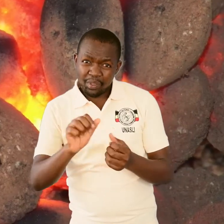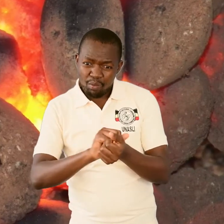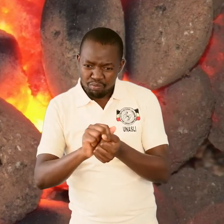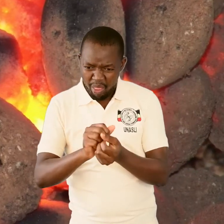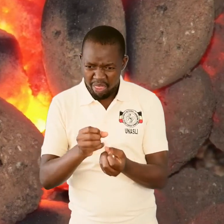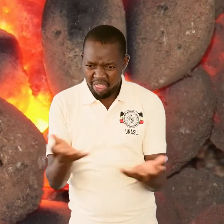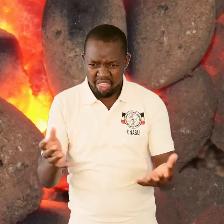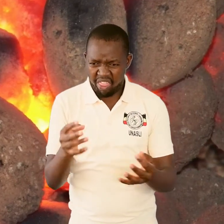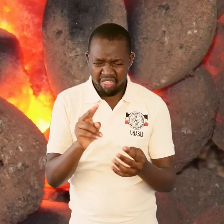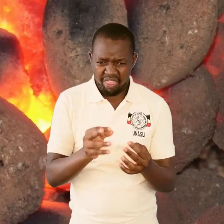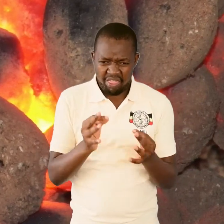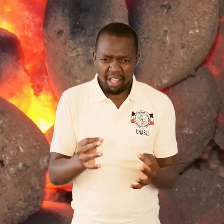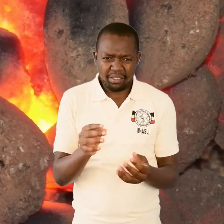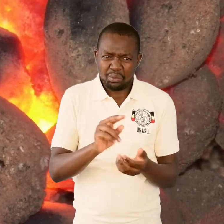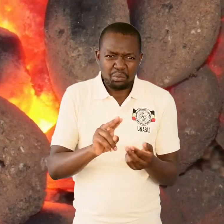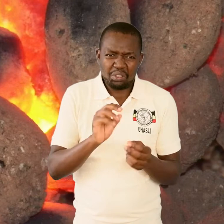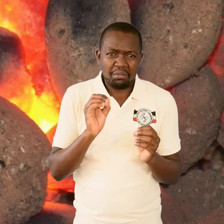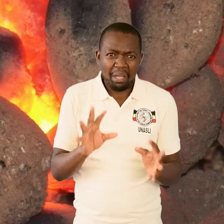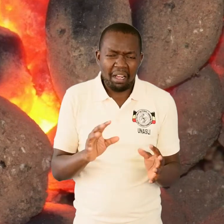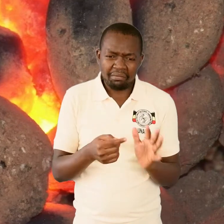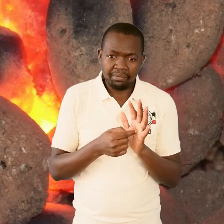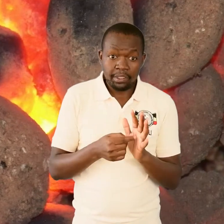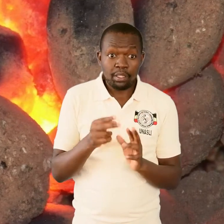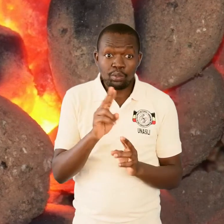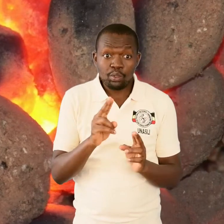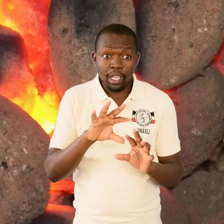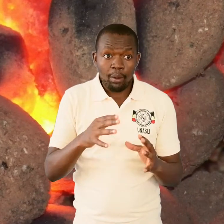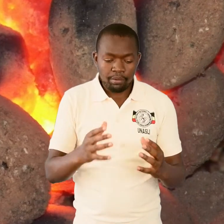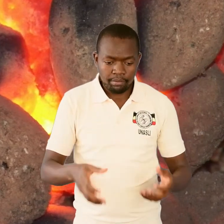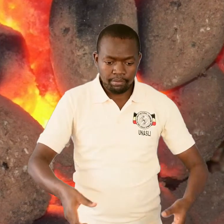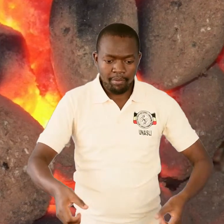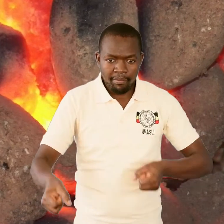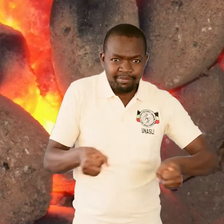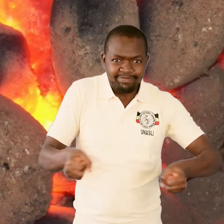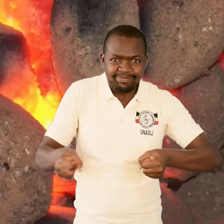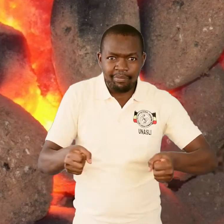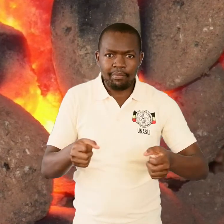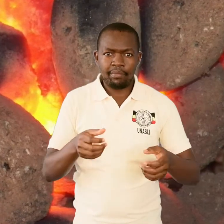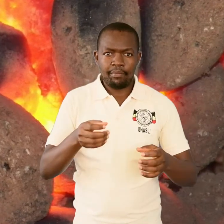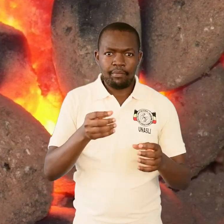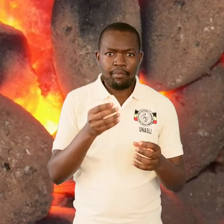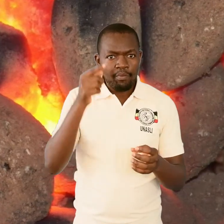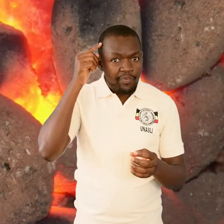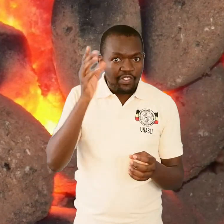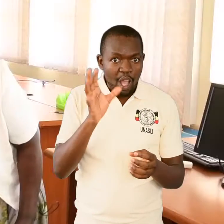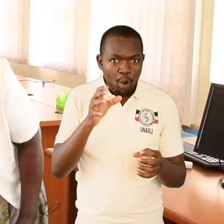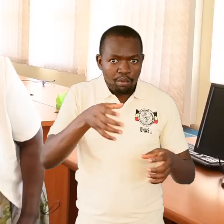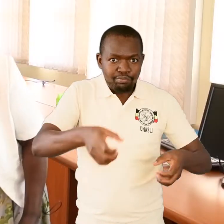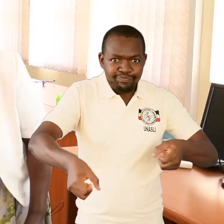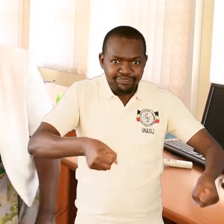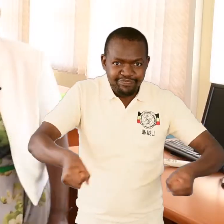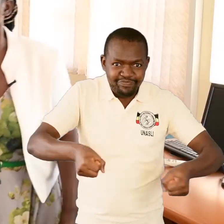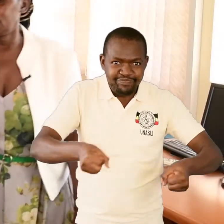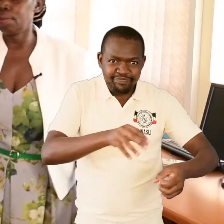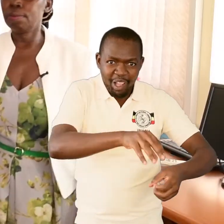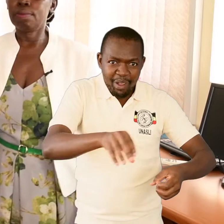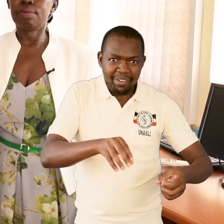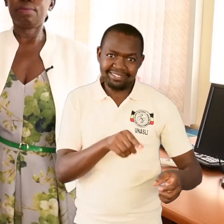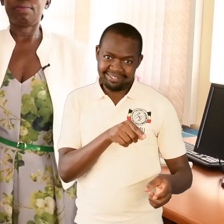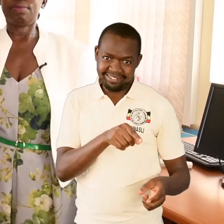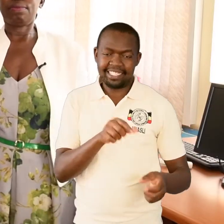in a charcoal stove or fire. So, using your